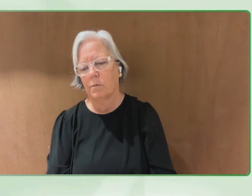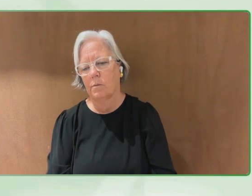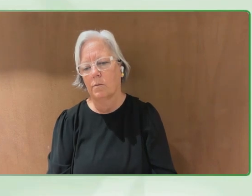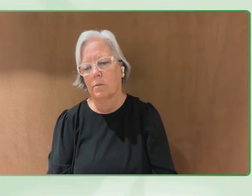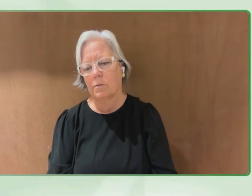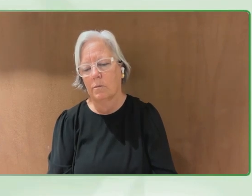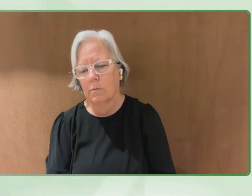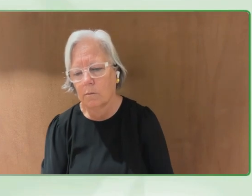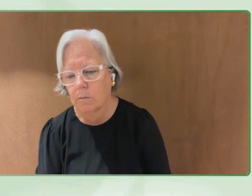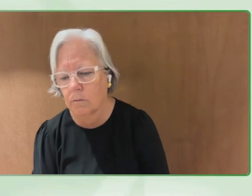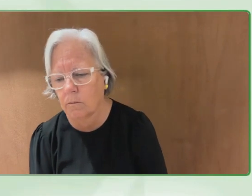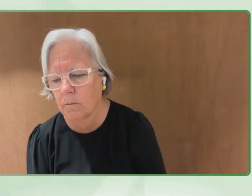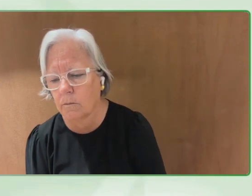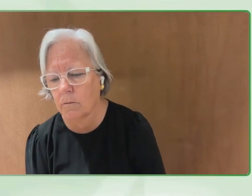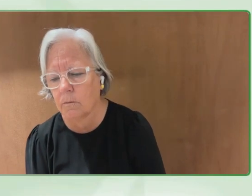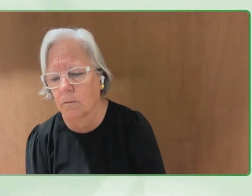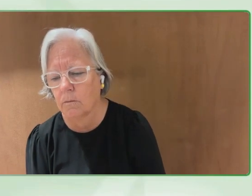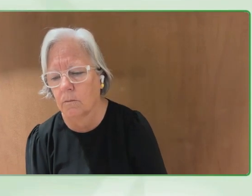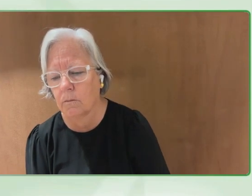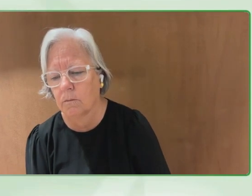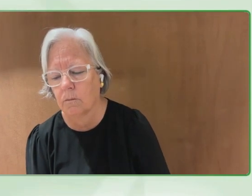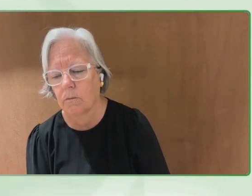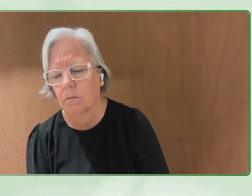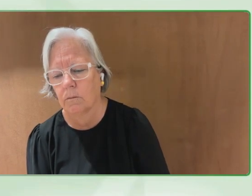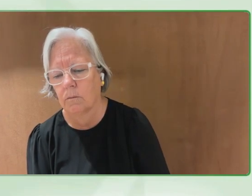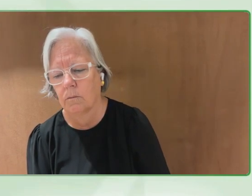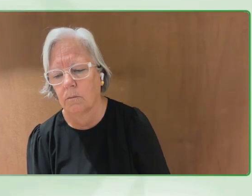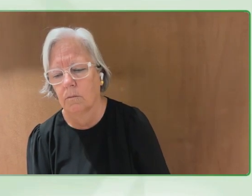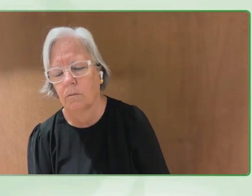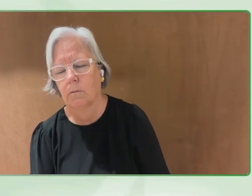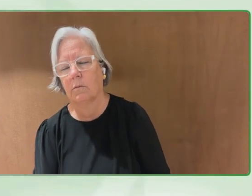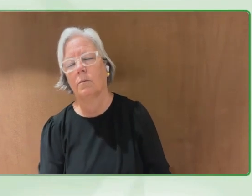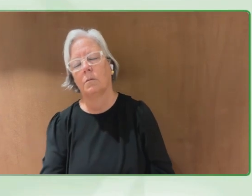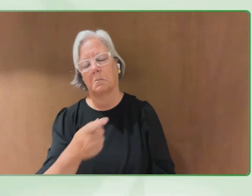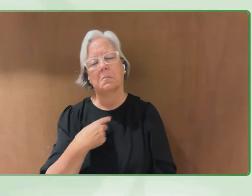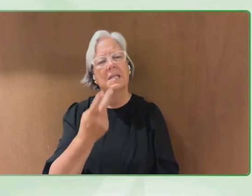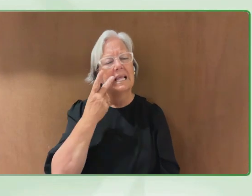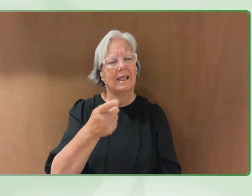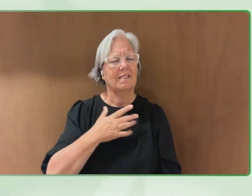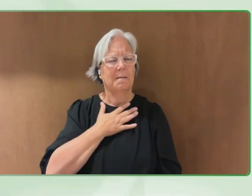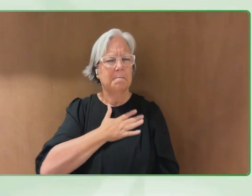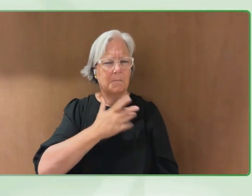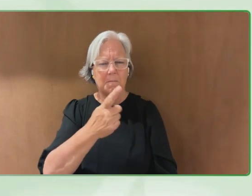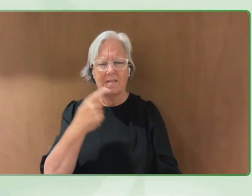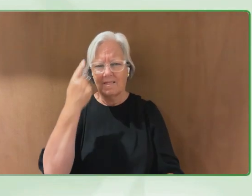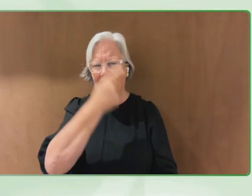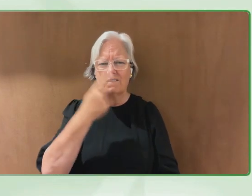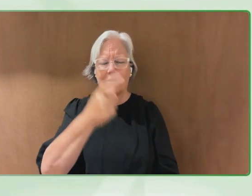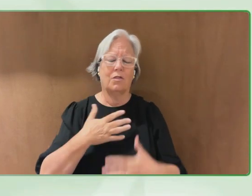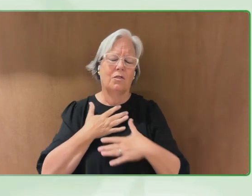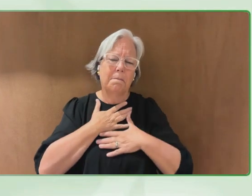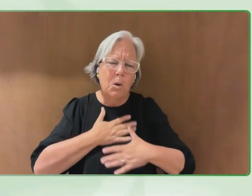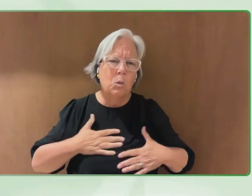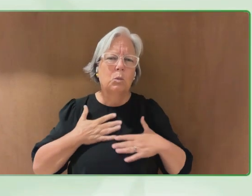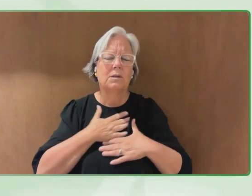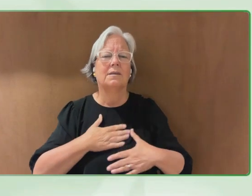Esteban, you give me chills, and I can see the emotion on your face, and I saw as the tears kind of